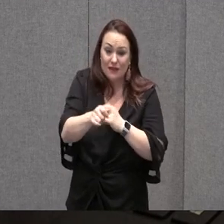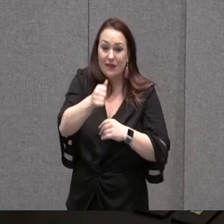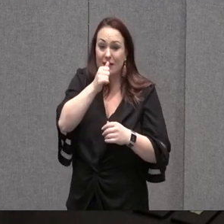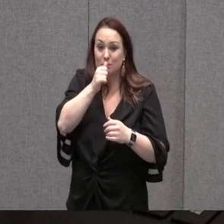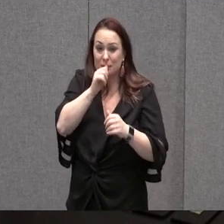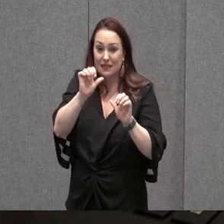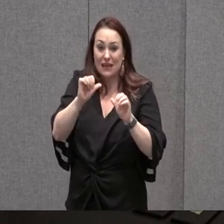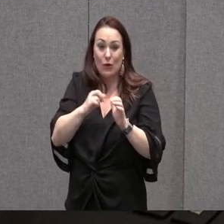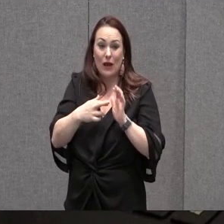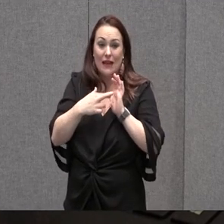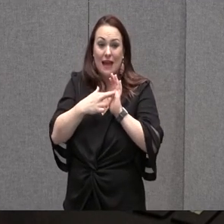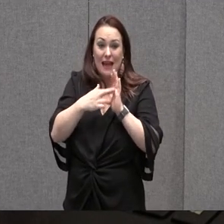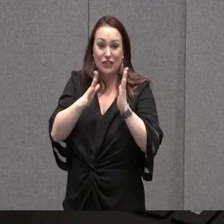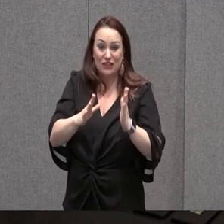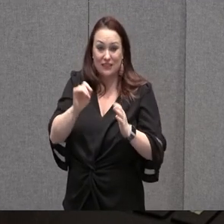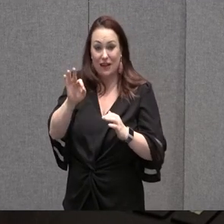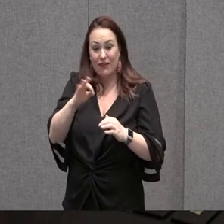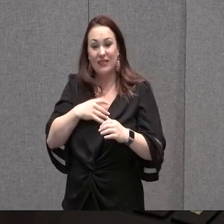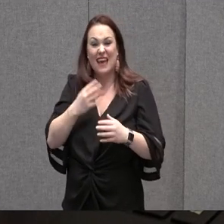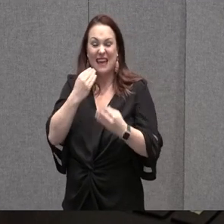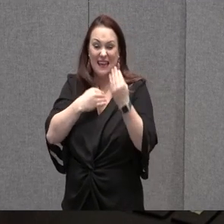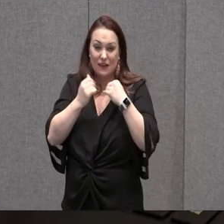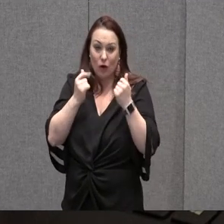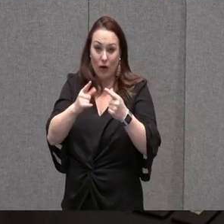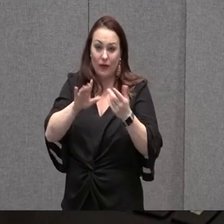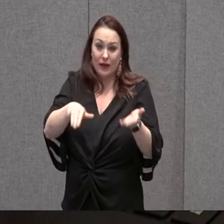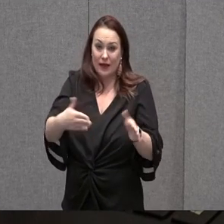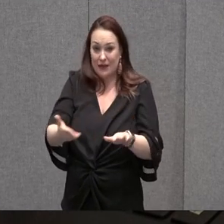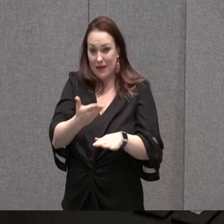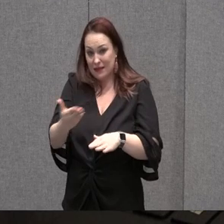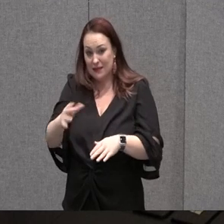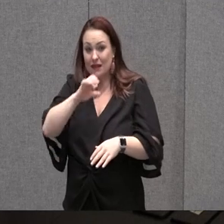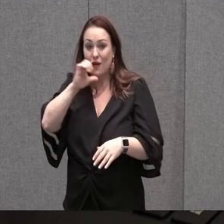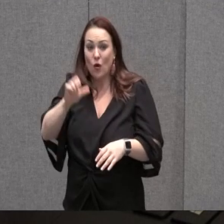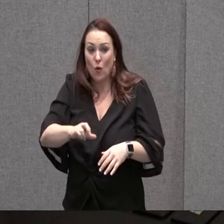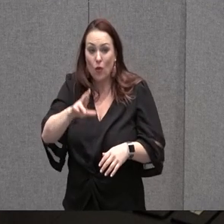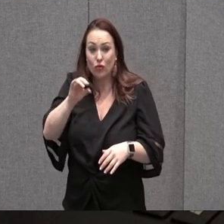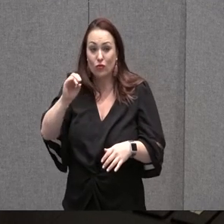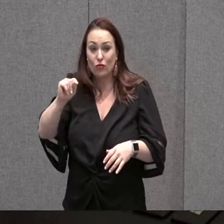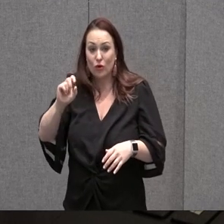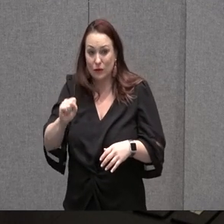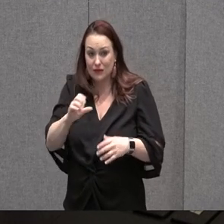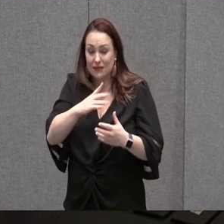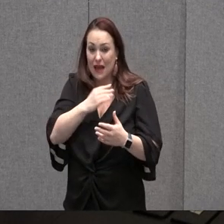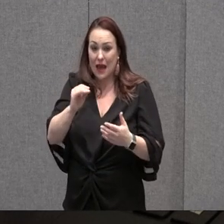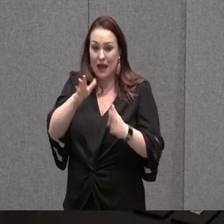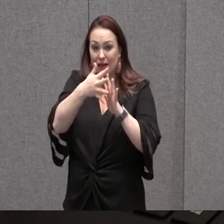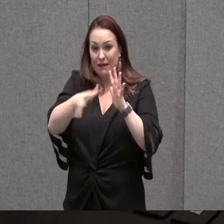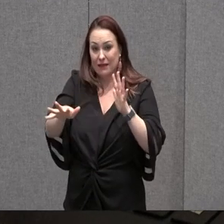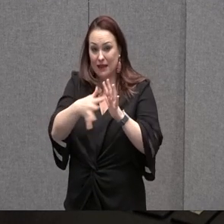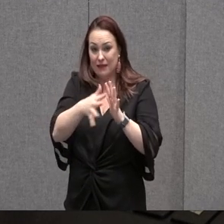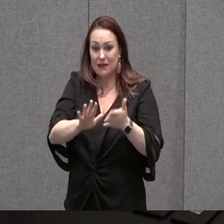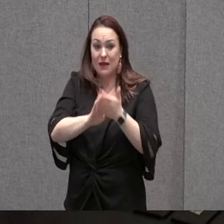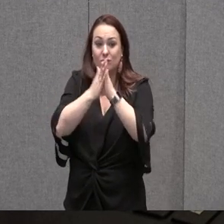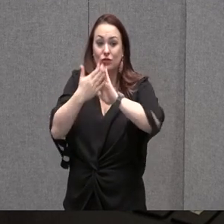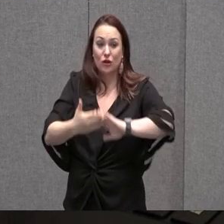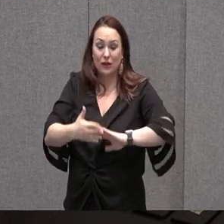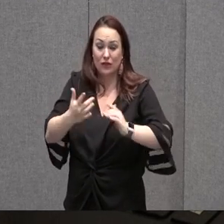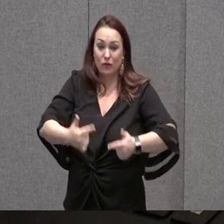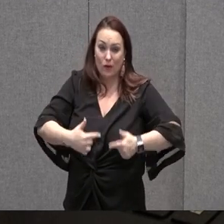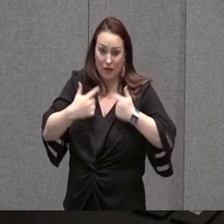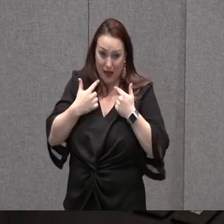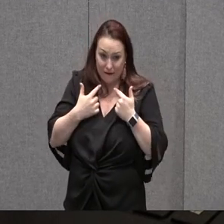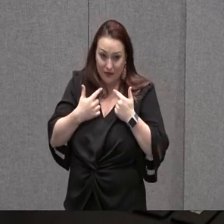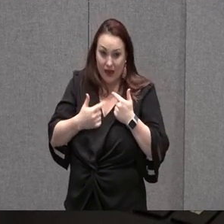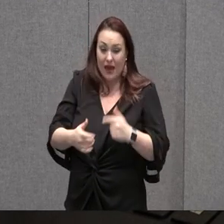garden. Earthworms eat all the dead things like old roots and leaves and turn them into life for the soil. Every time we found one,